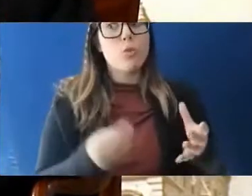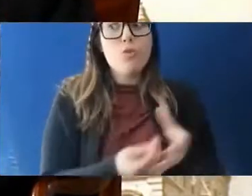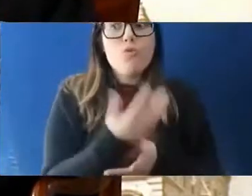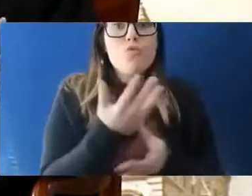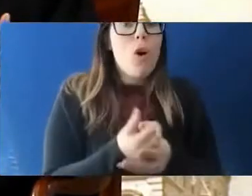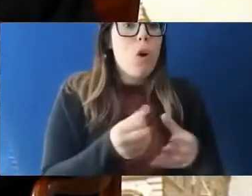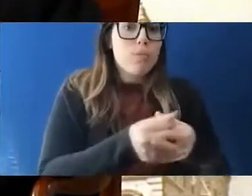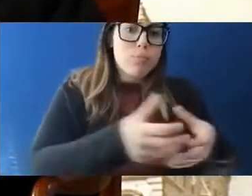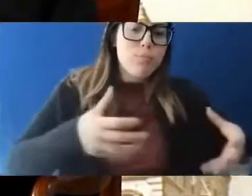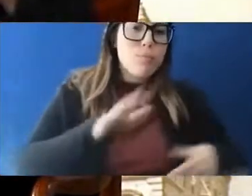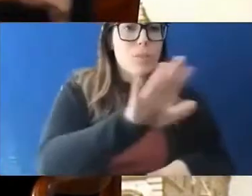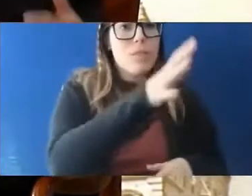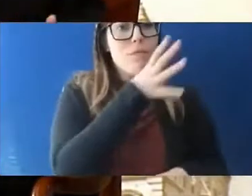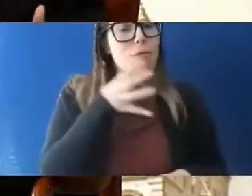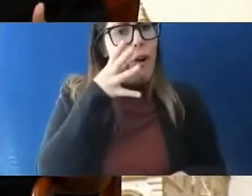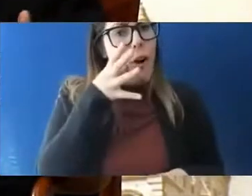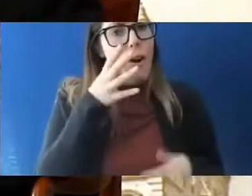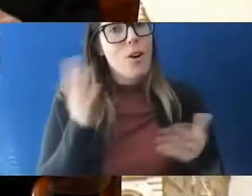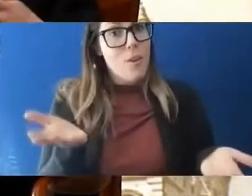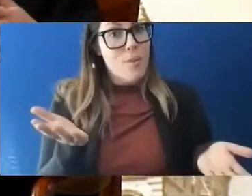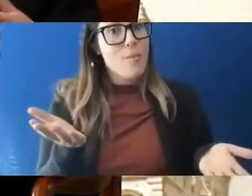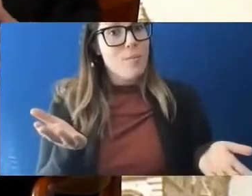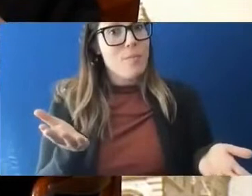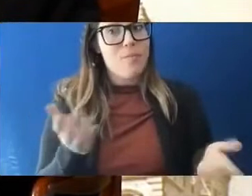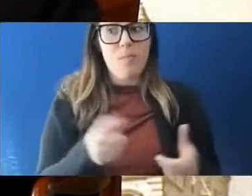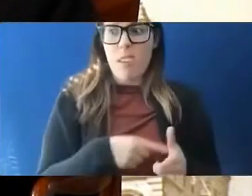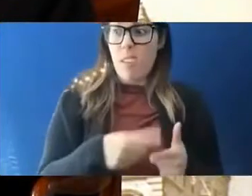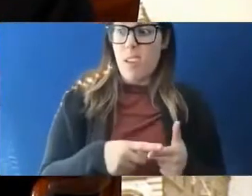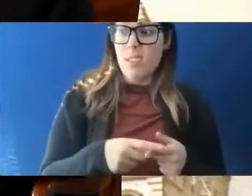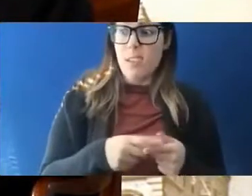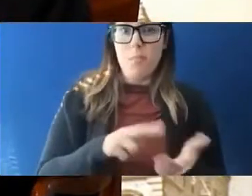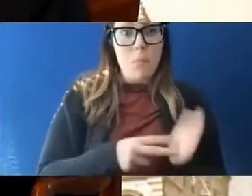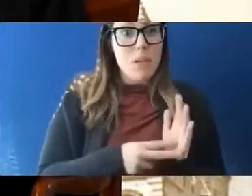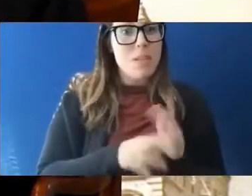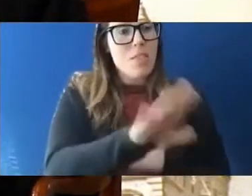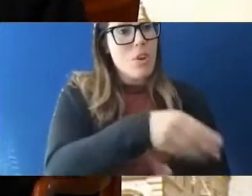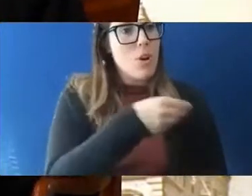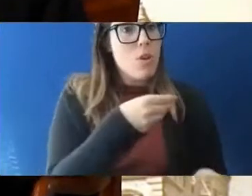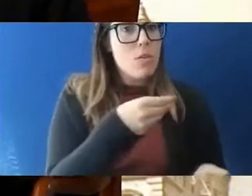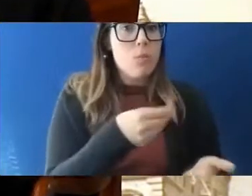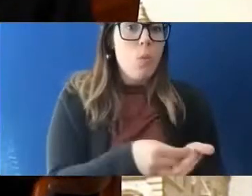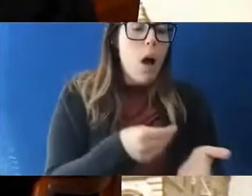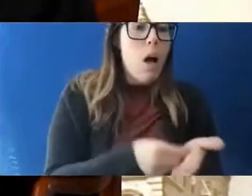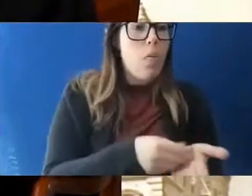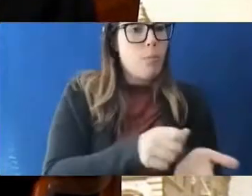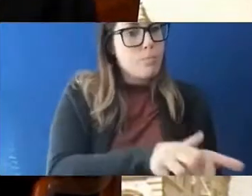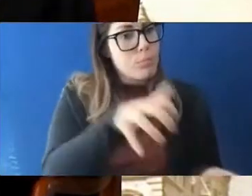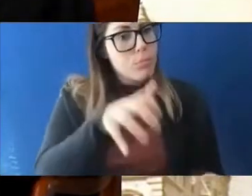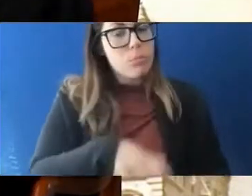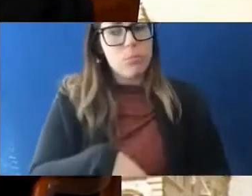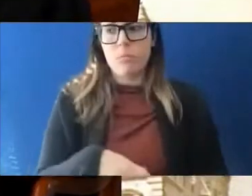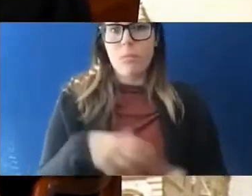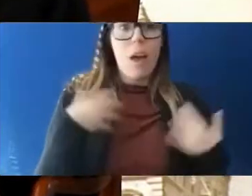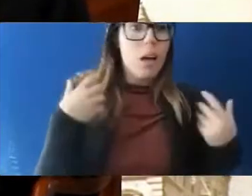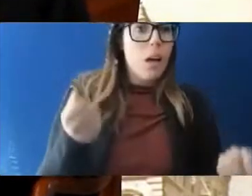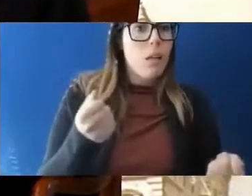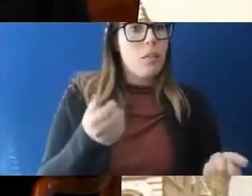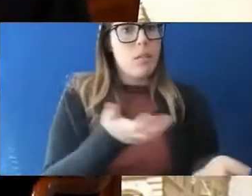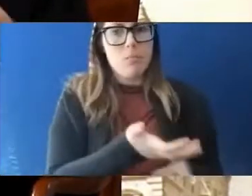of their farms and, by extension, their wealth and economic health and wealth. So these were